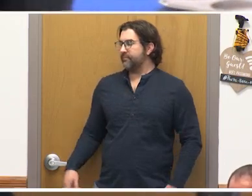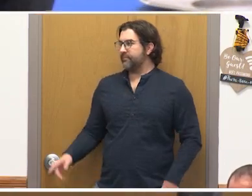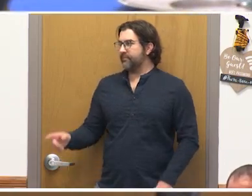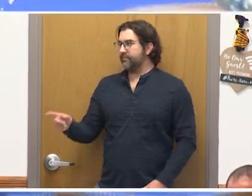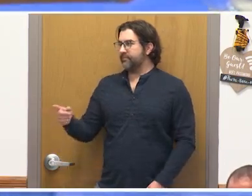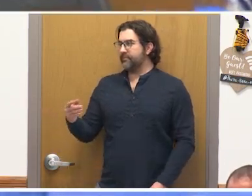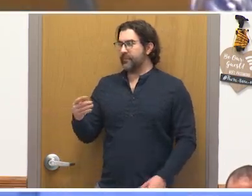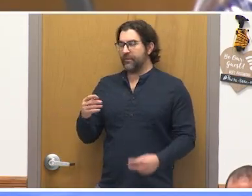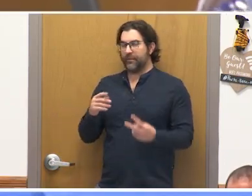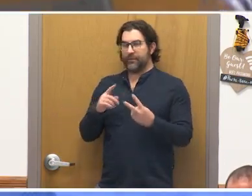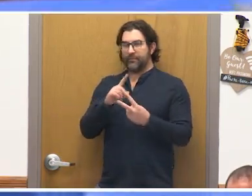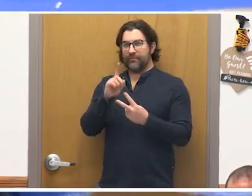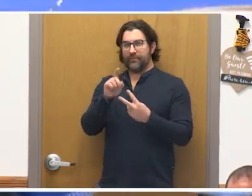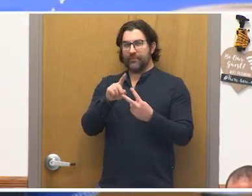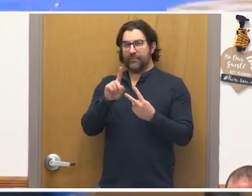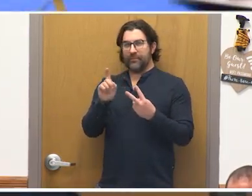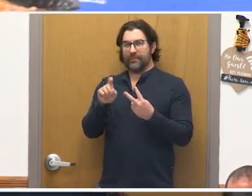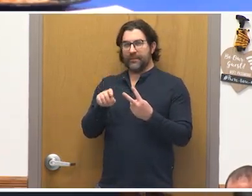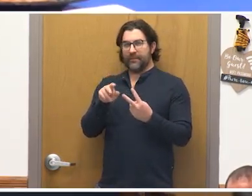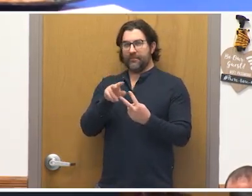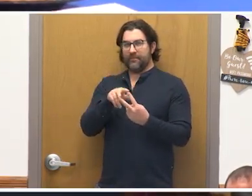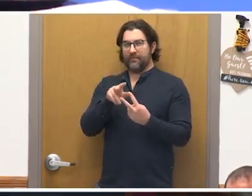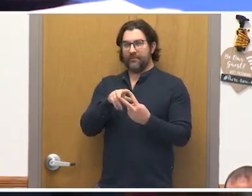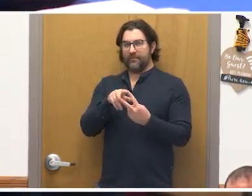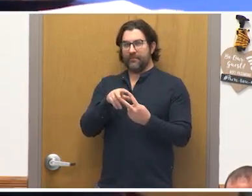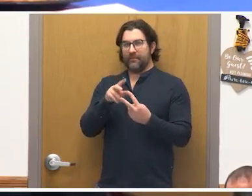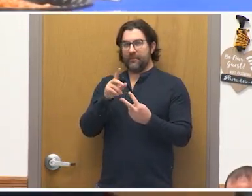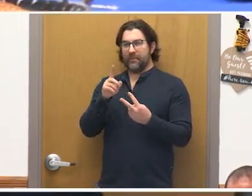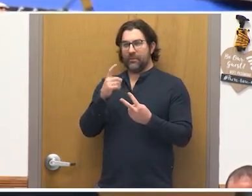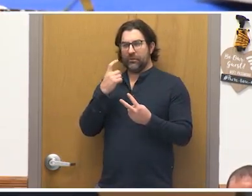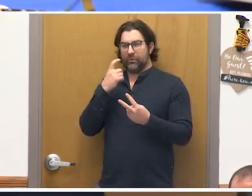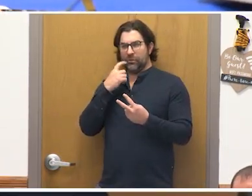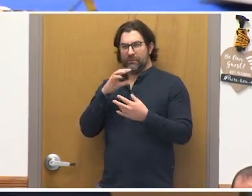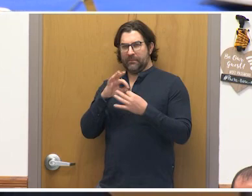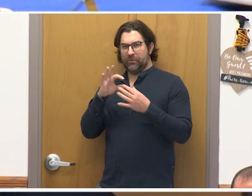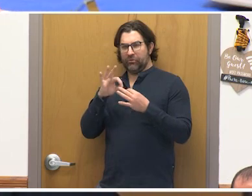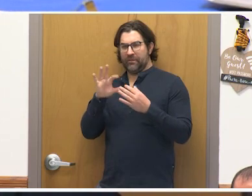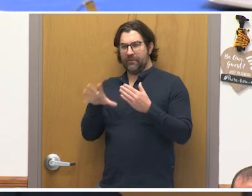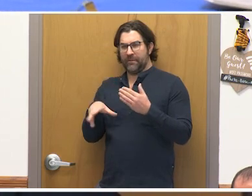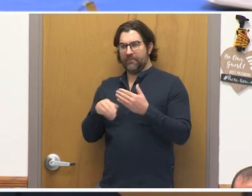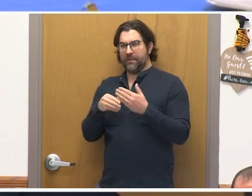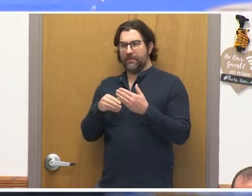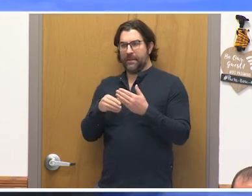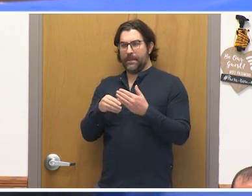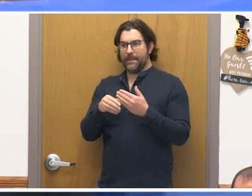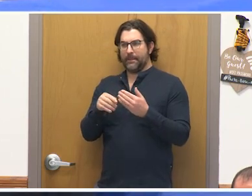I have two questions. One is a piggyback off of what you just said.